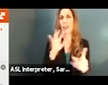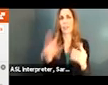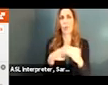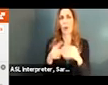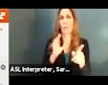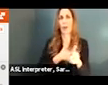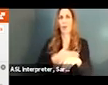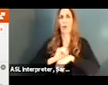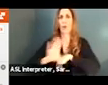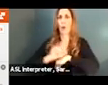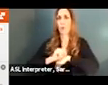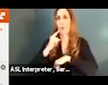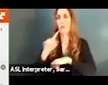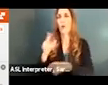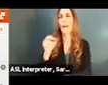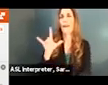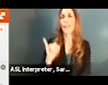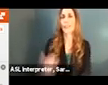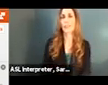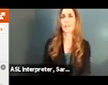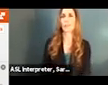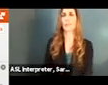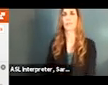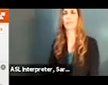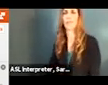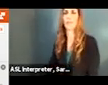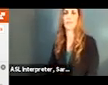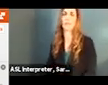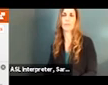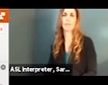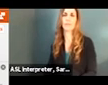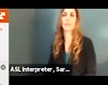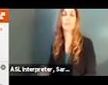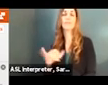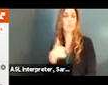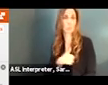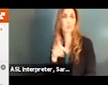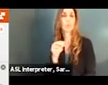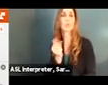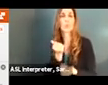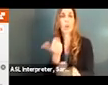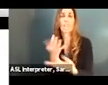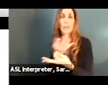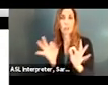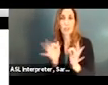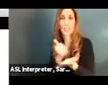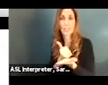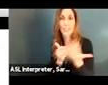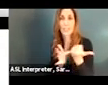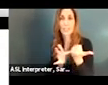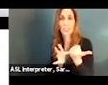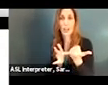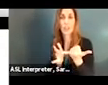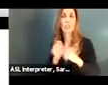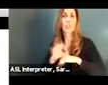our consoles for Haley. Yes. So Tekl, we do offer free assistive technology consults